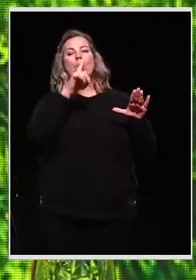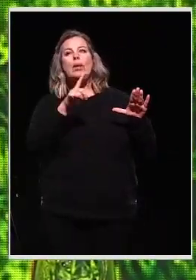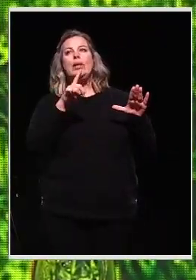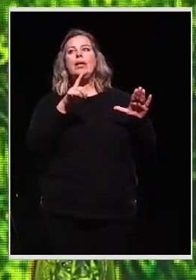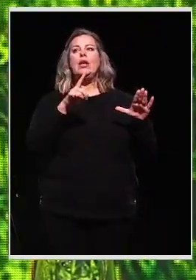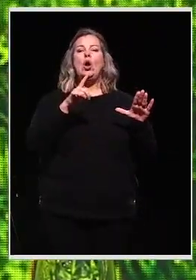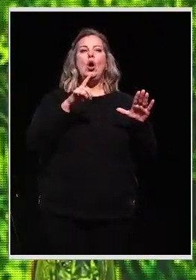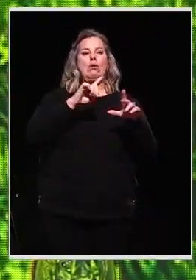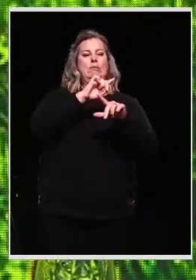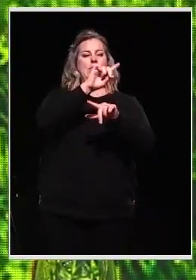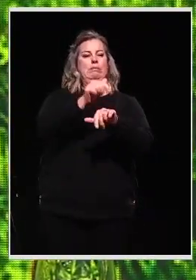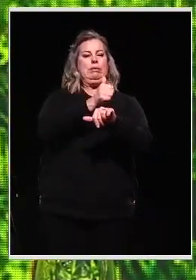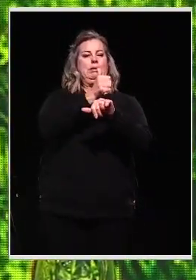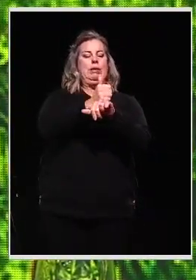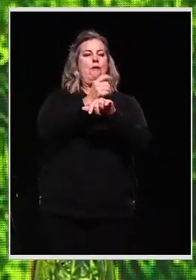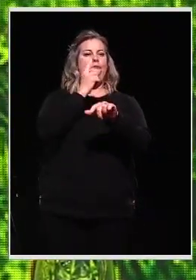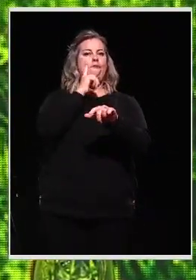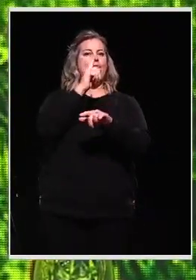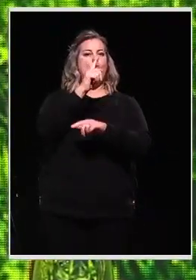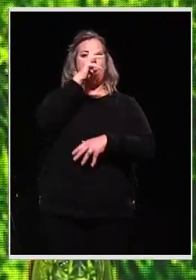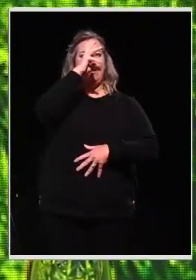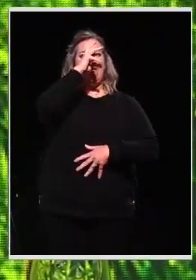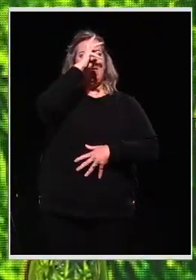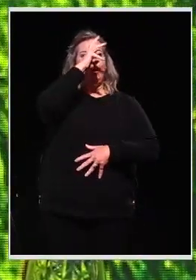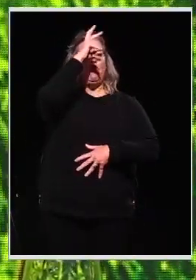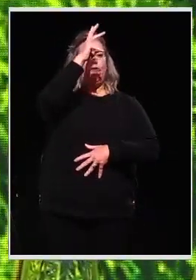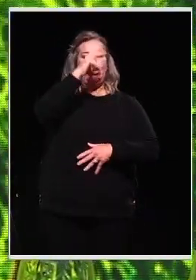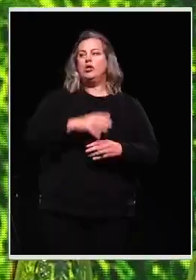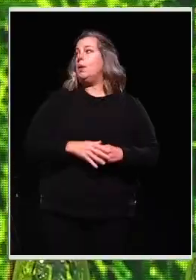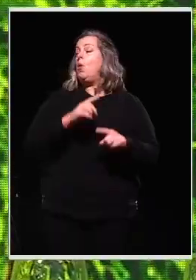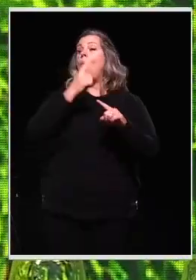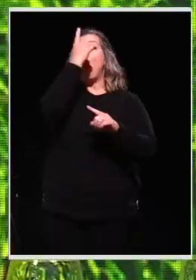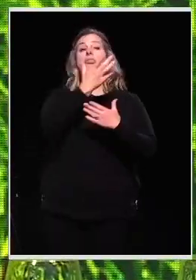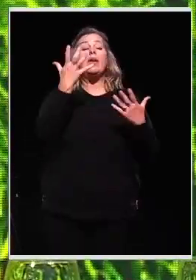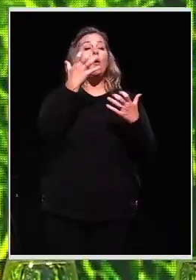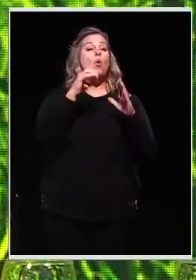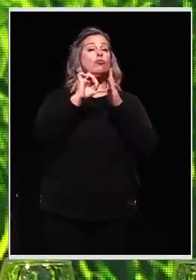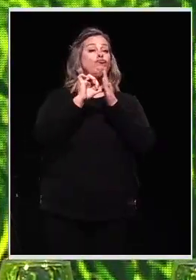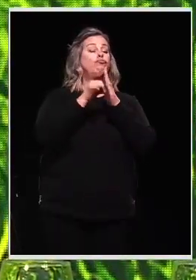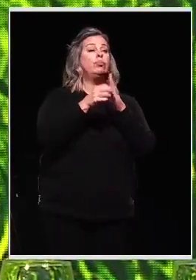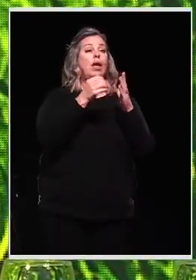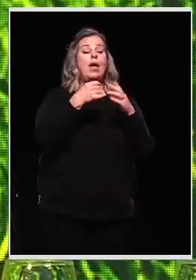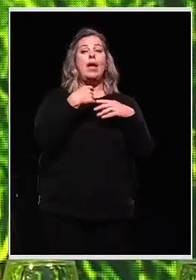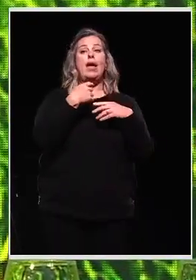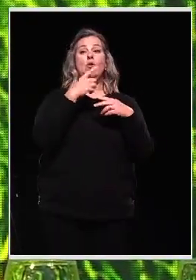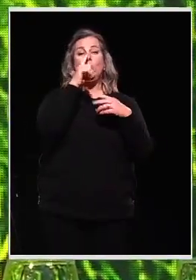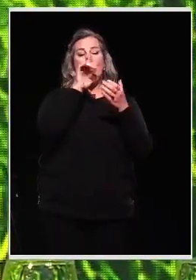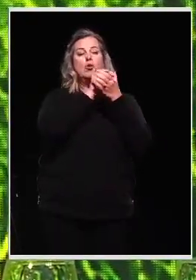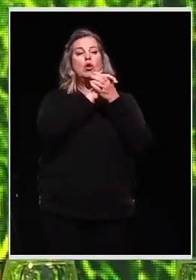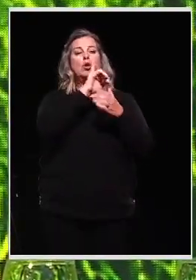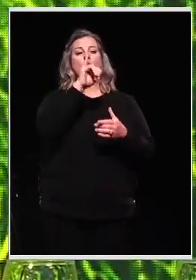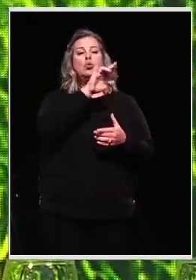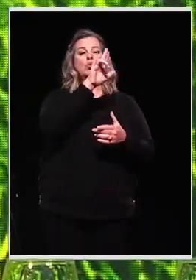arrayed toward innovation and creating an innovation hub. But one thing I want to highlight, and I want to shout out to Julie Suarez, Associate Dean